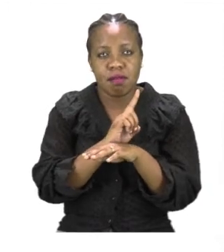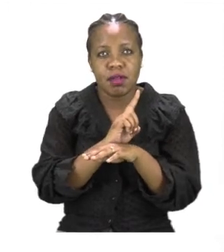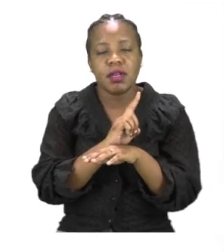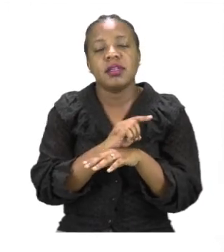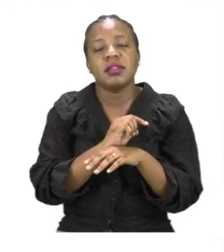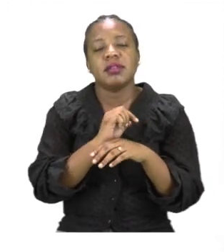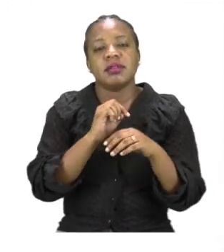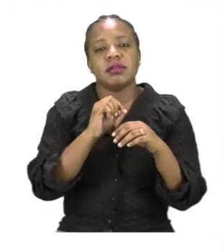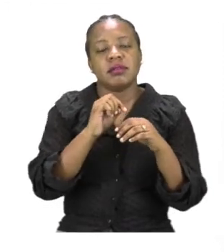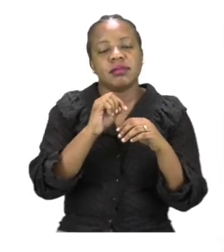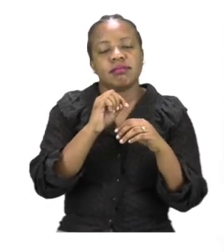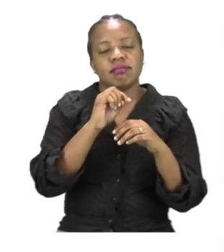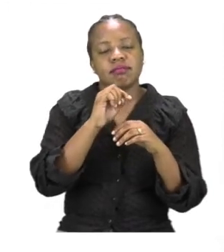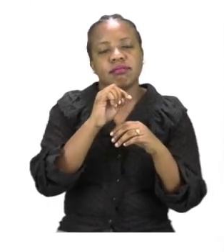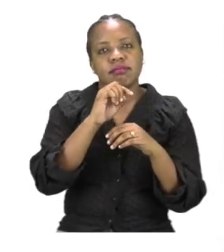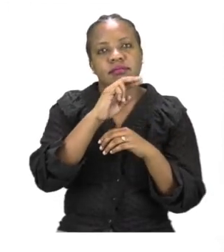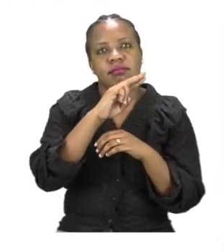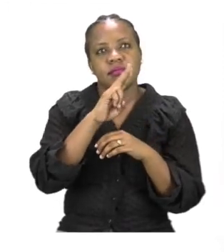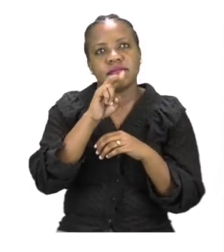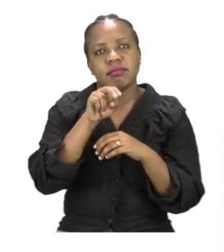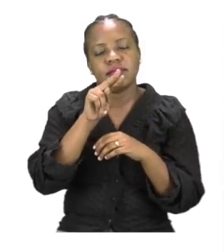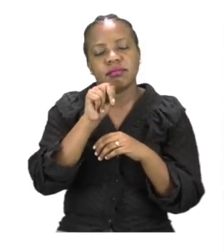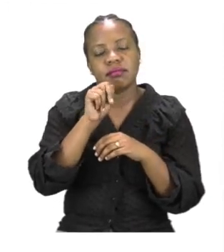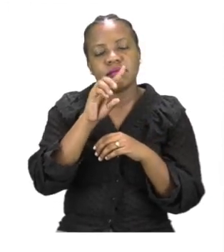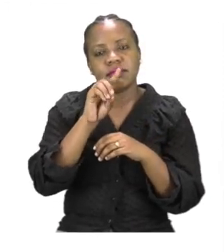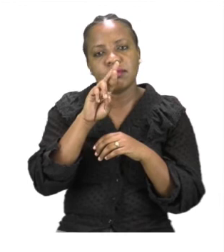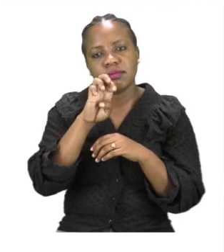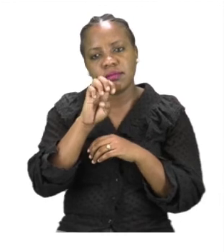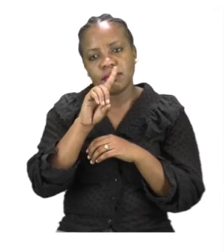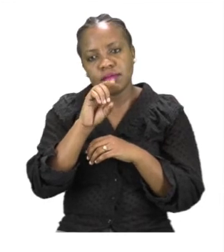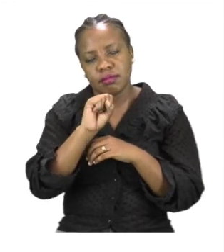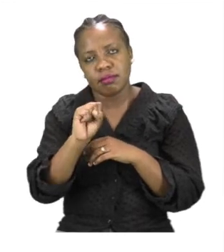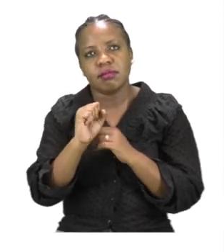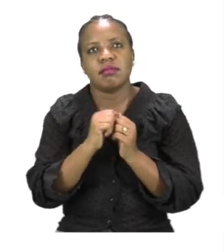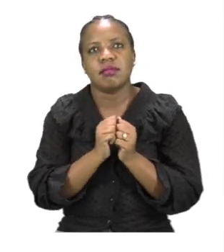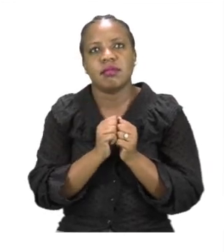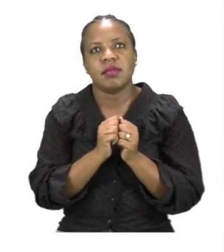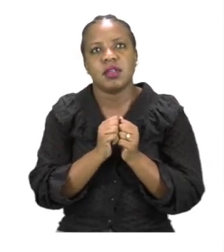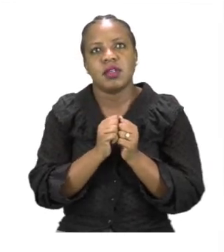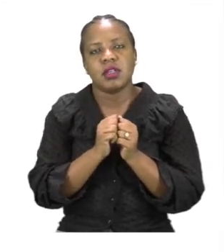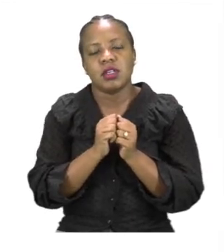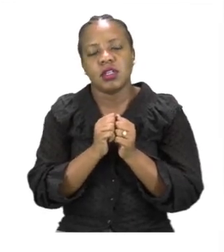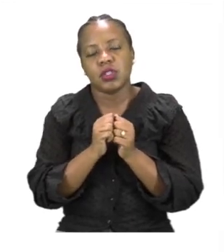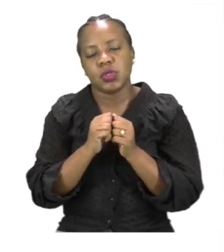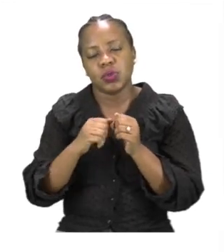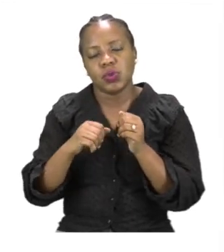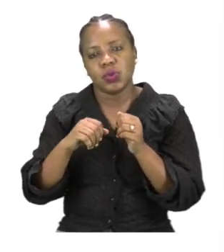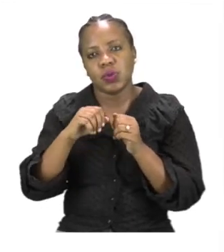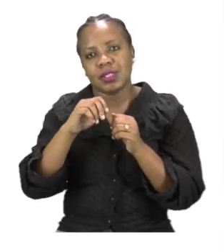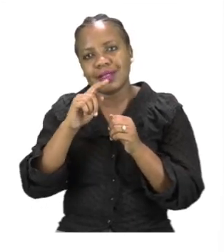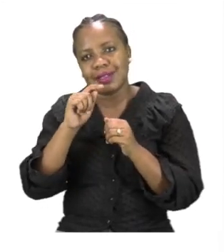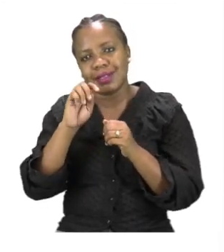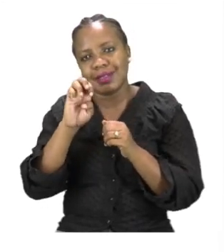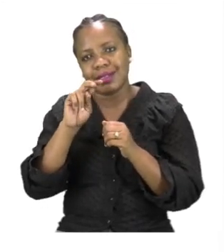that, they added the tens together and they added the units together. Then when they were done,